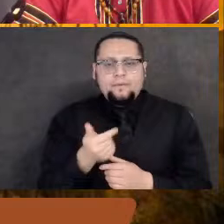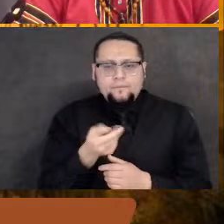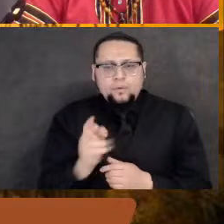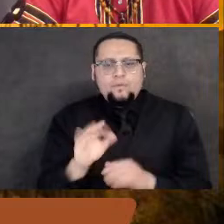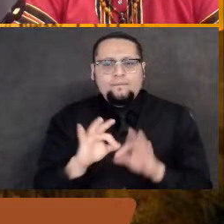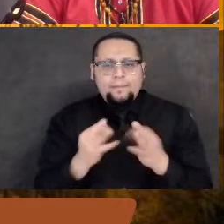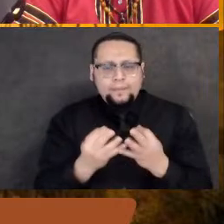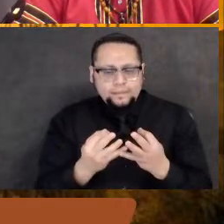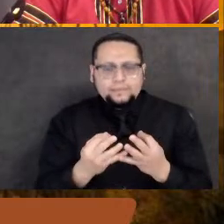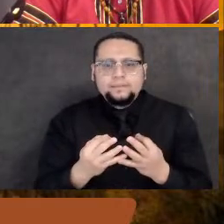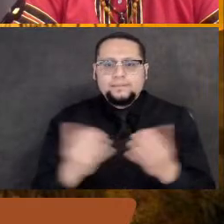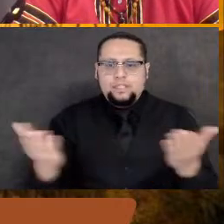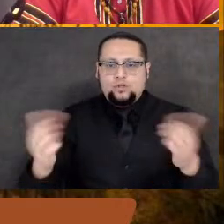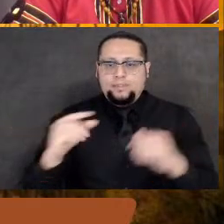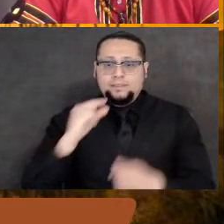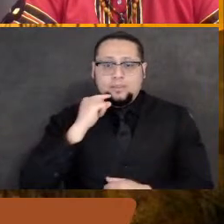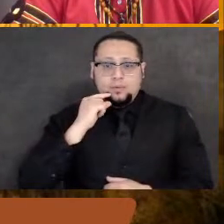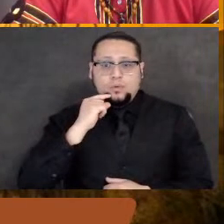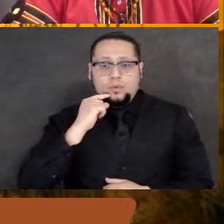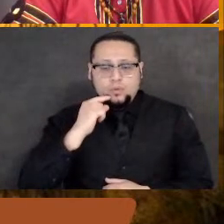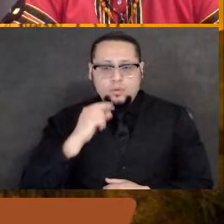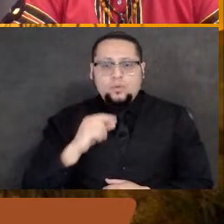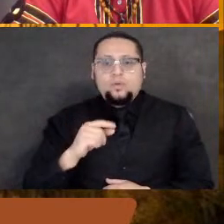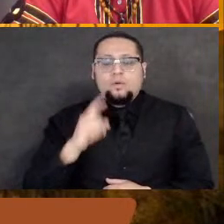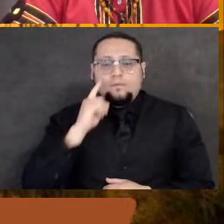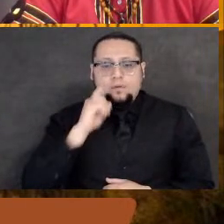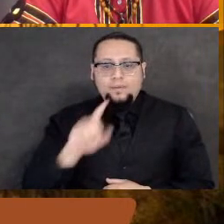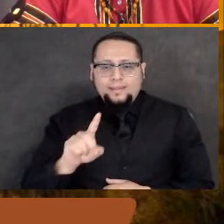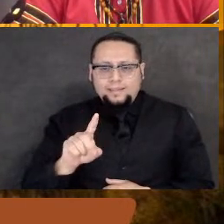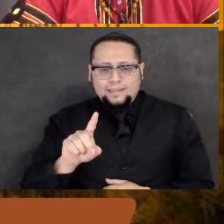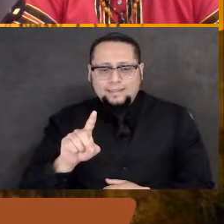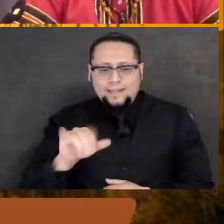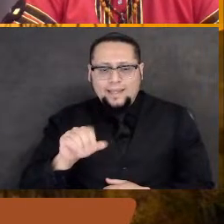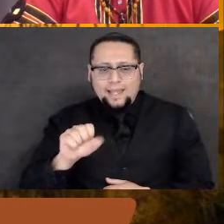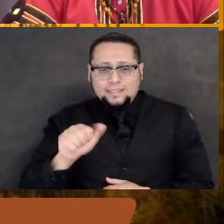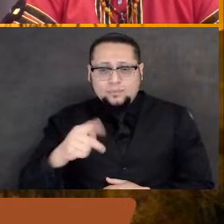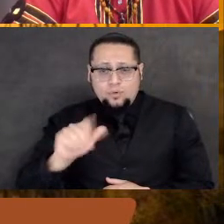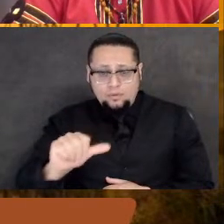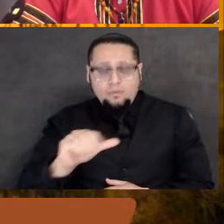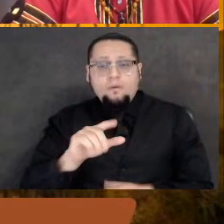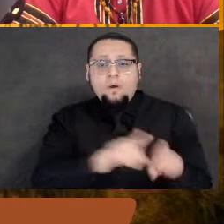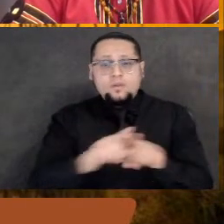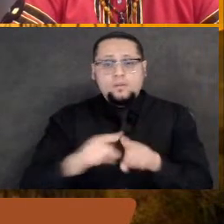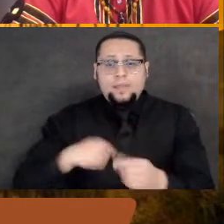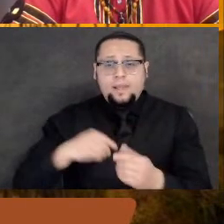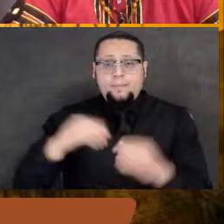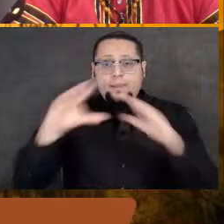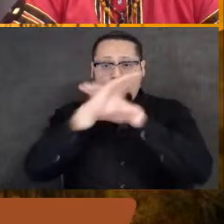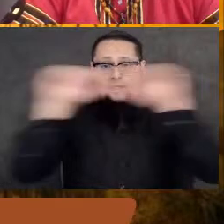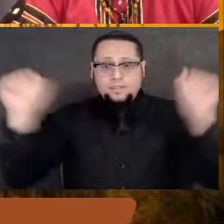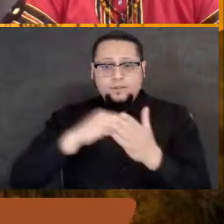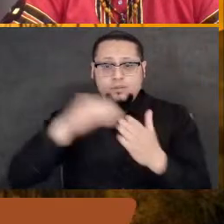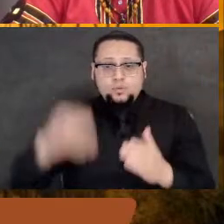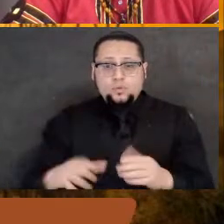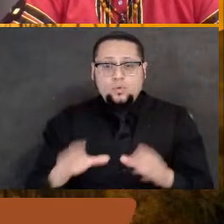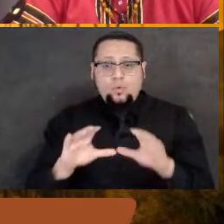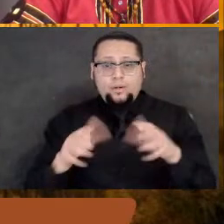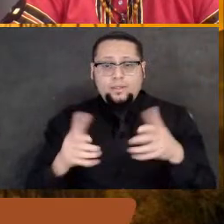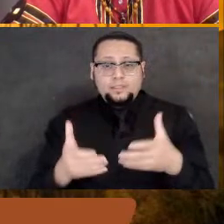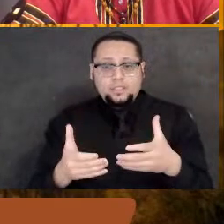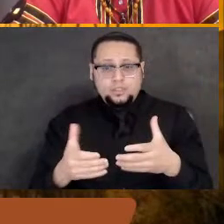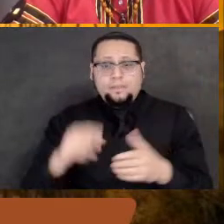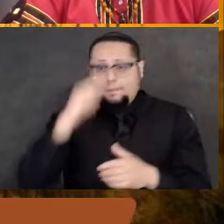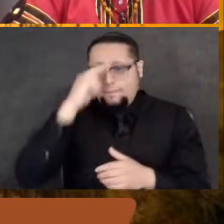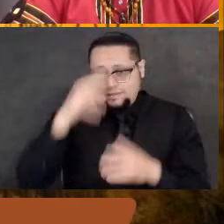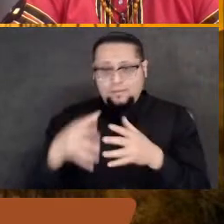families that are here in San Antonio as part of our diaspora. I'm also the president of the student organization at San Antonio College's